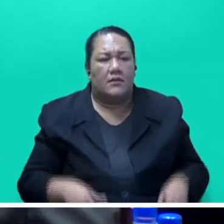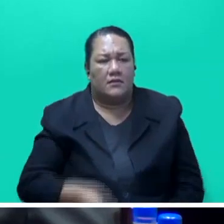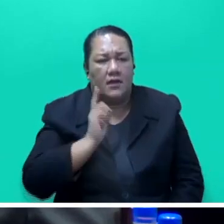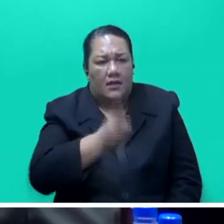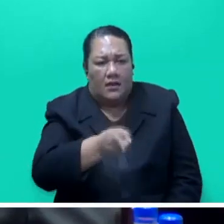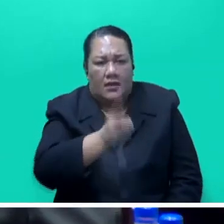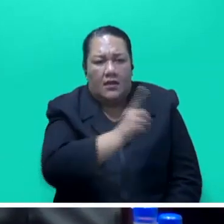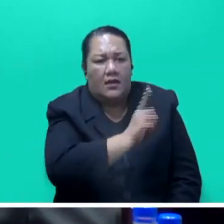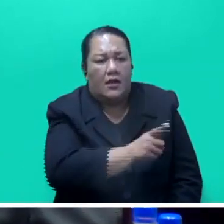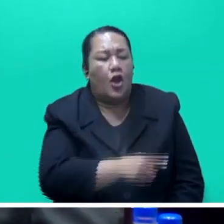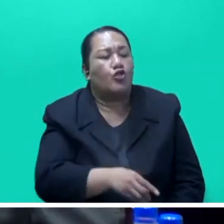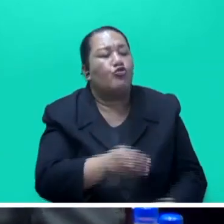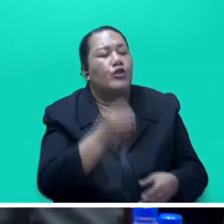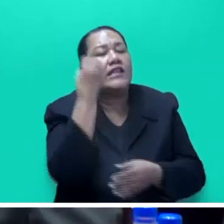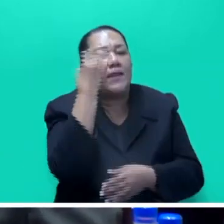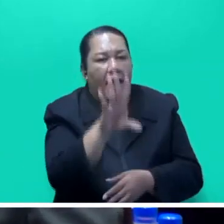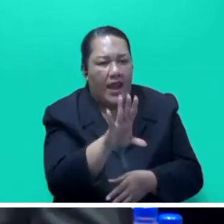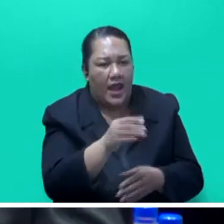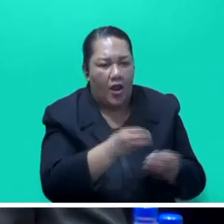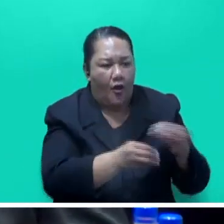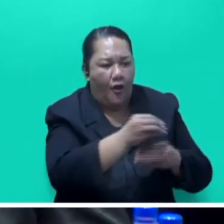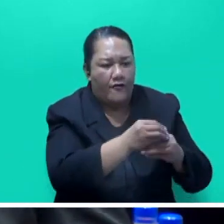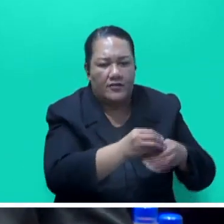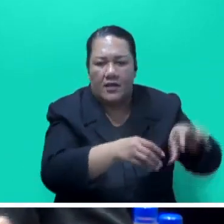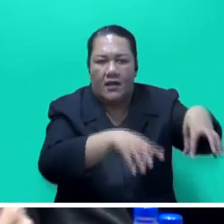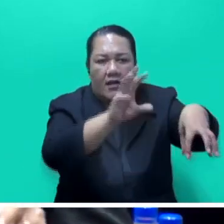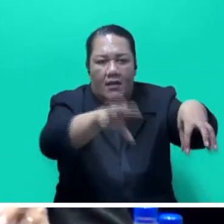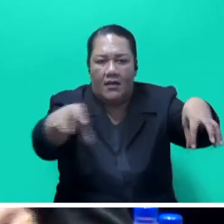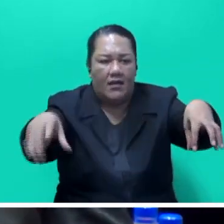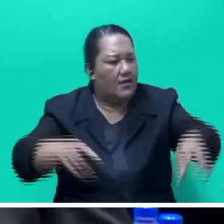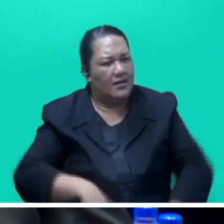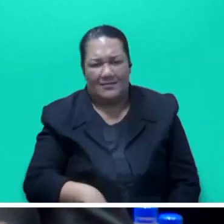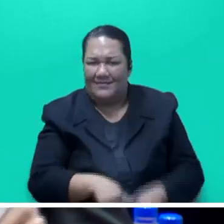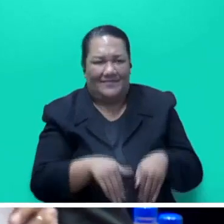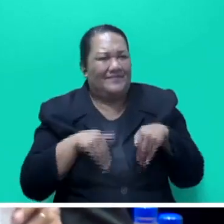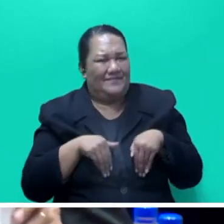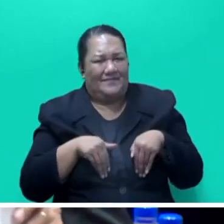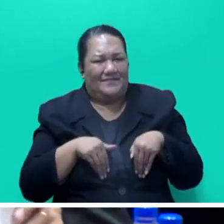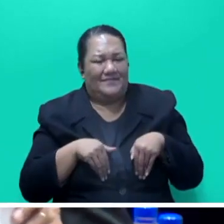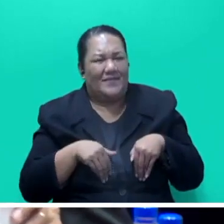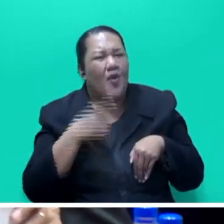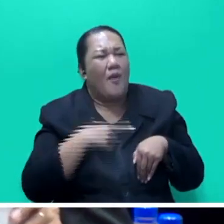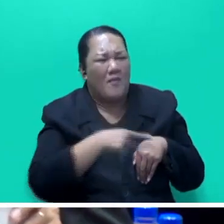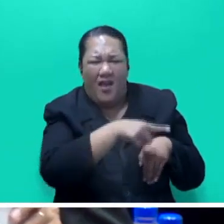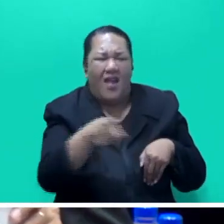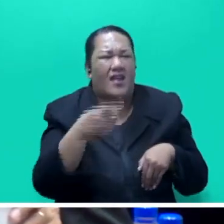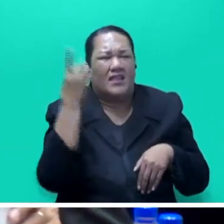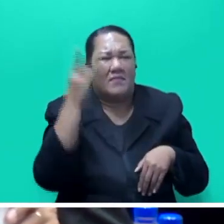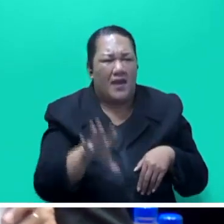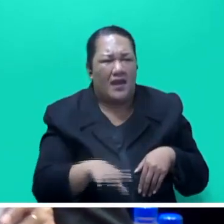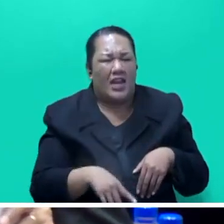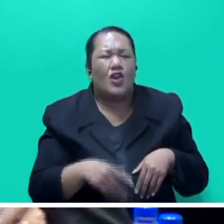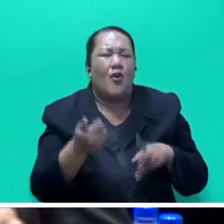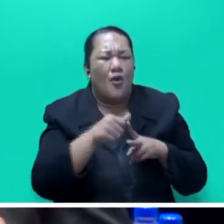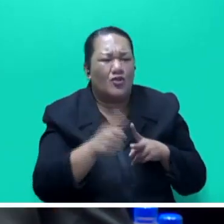independent officers, even if we feel that there are problems. There are ways in which those officers may